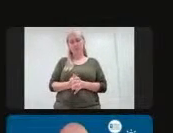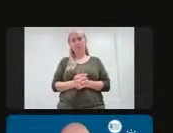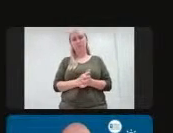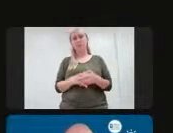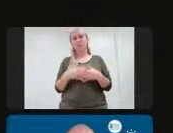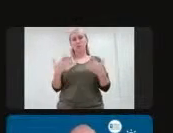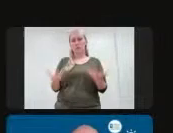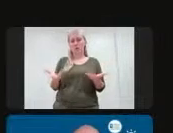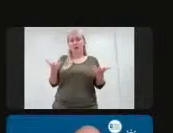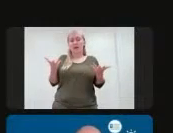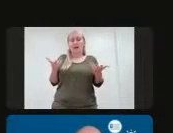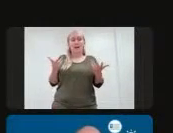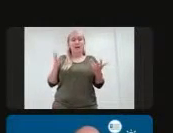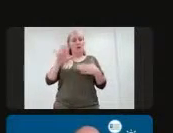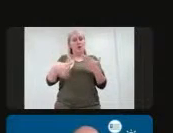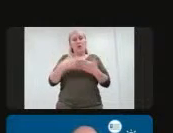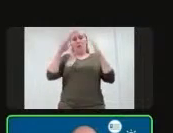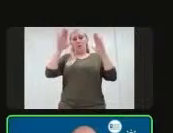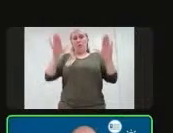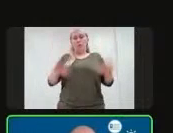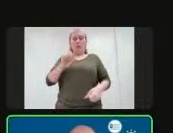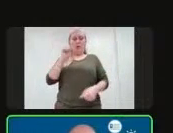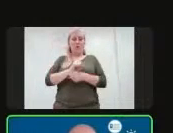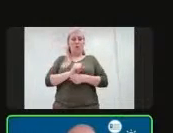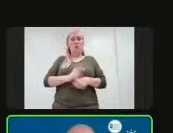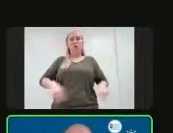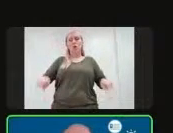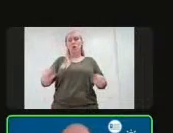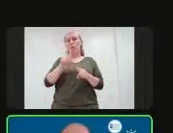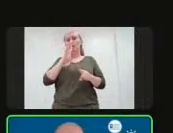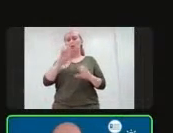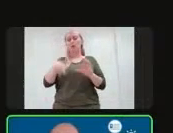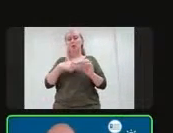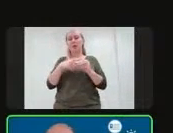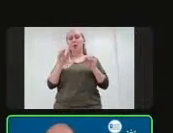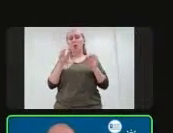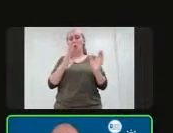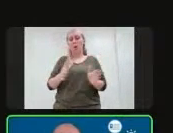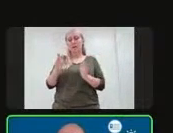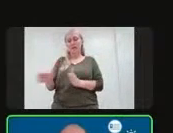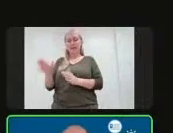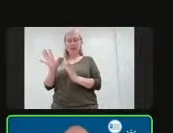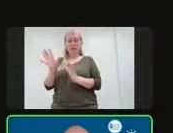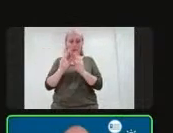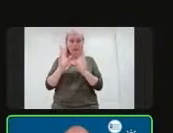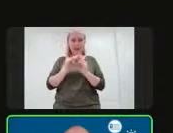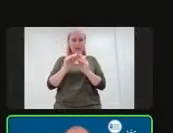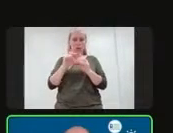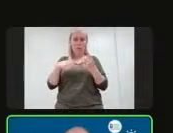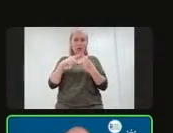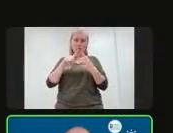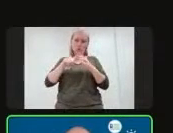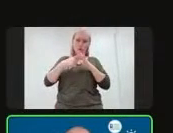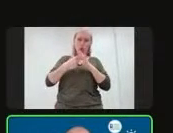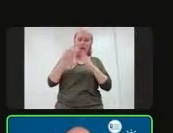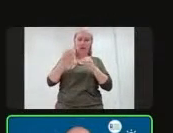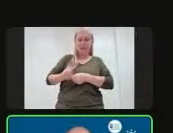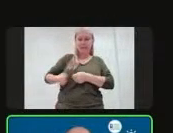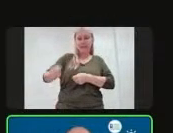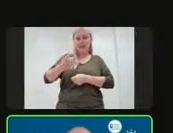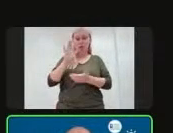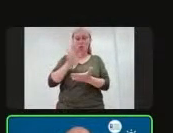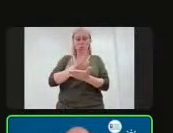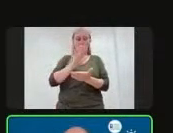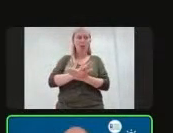So that's all great work. You know, you could take that up in your organizational meeting as you're teeing up your next school year and talk